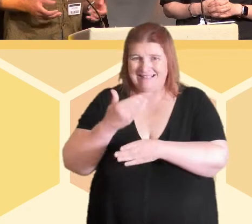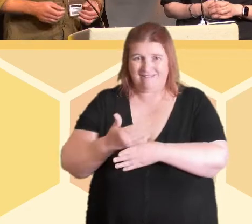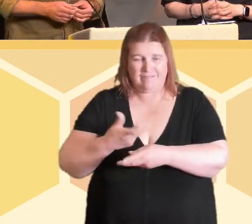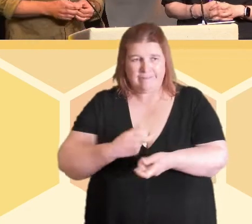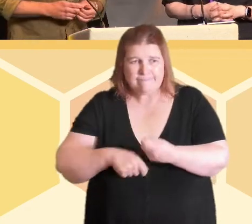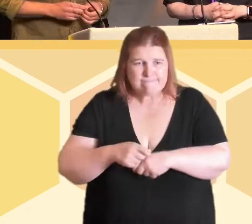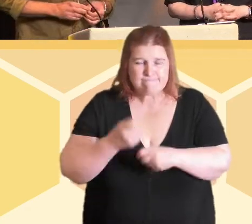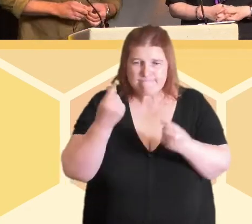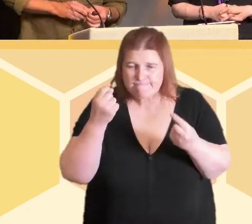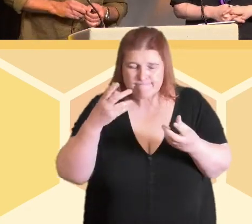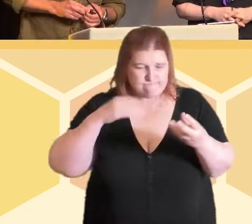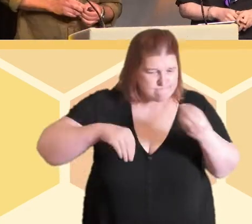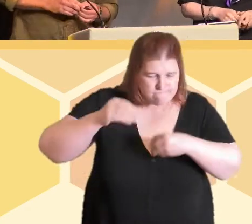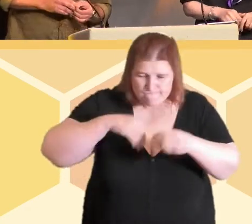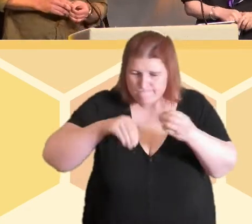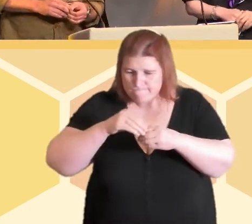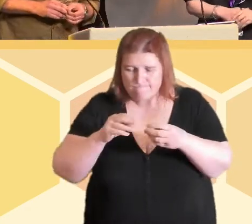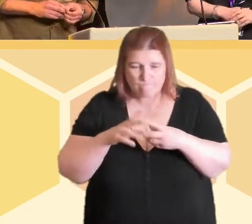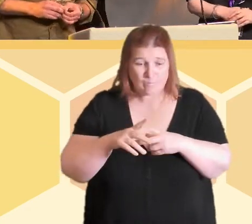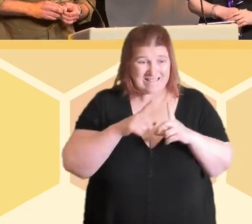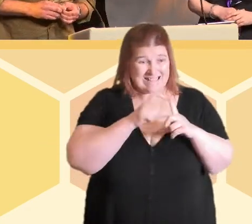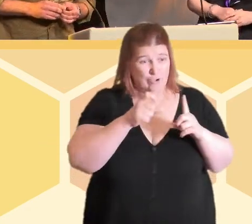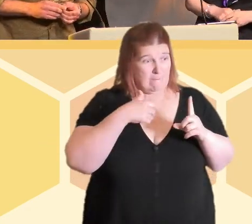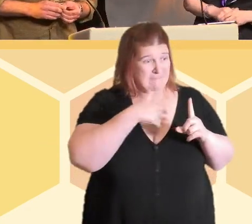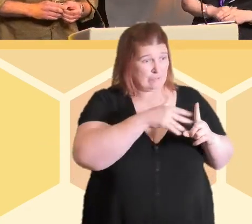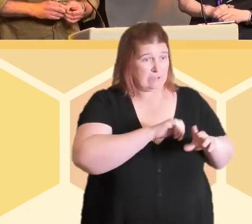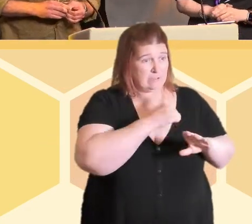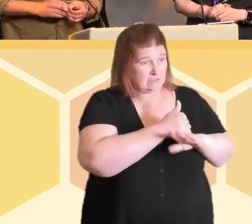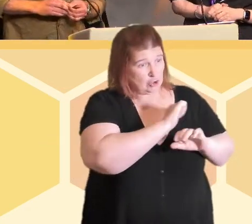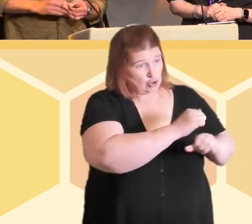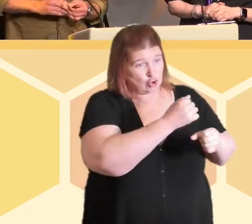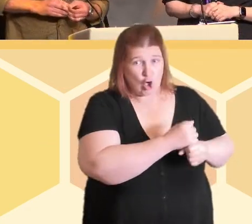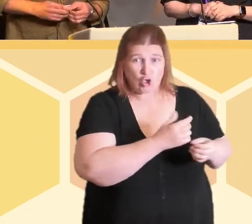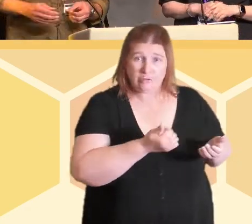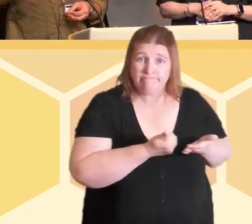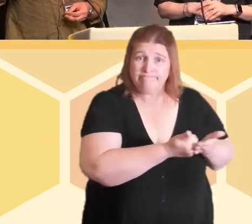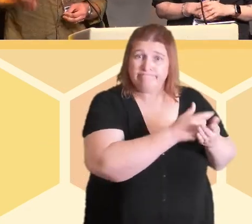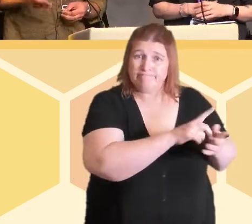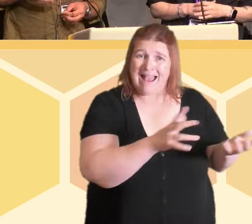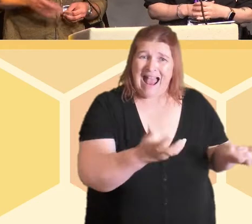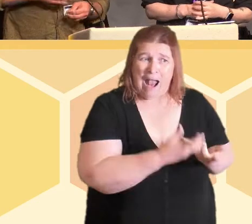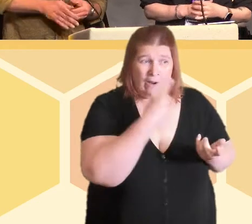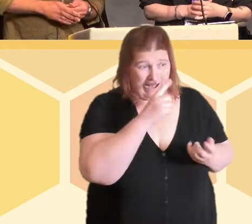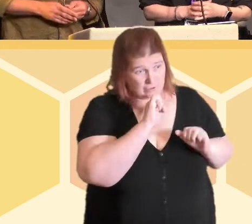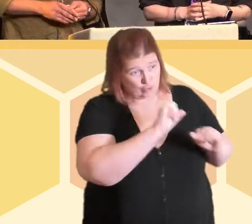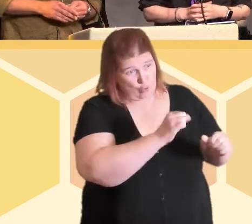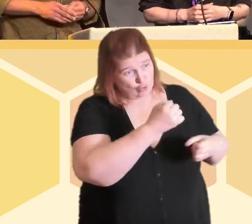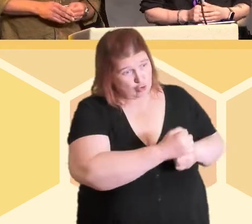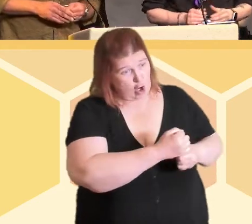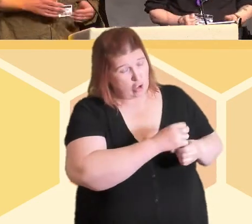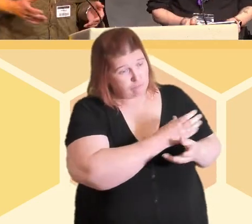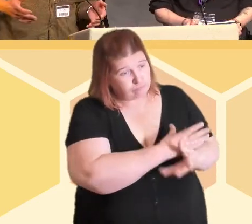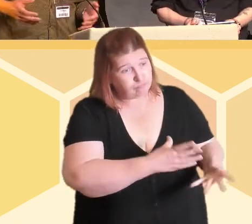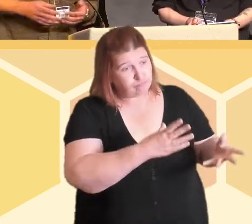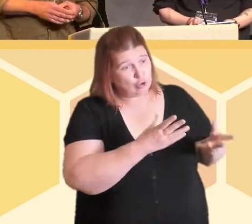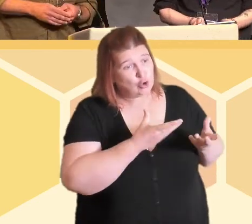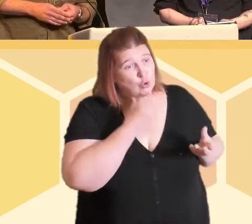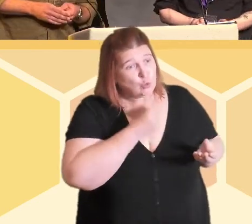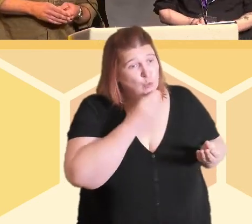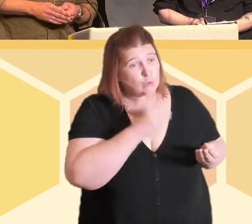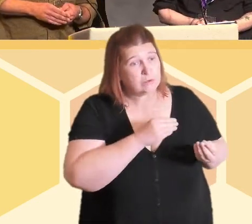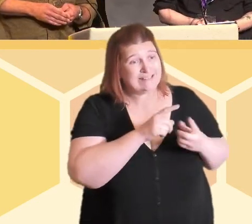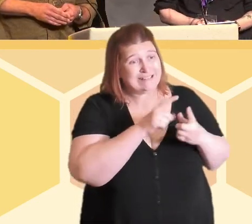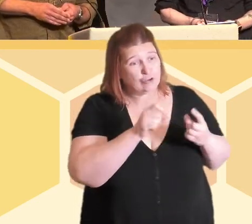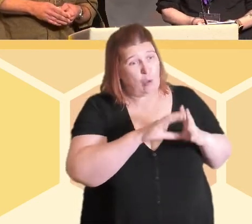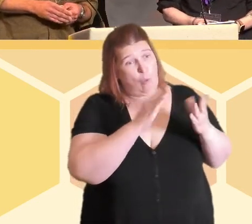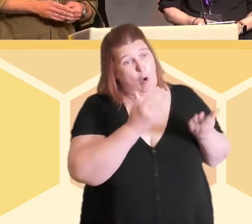endeavour, with digital missioners tasked to help local churches and pioneers consider how they might share their faith in word and deed in the